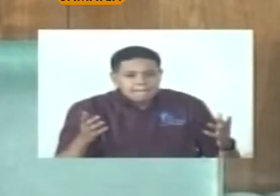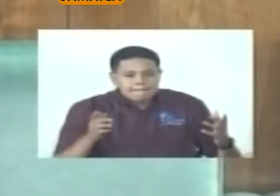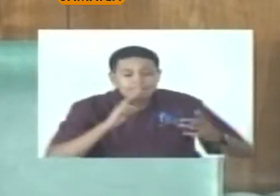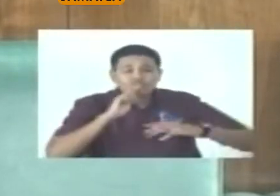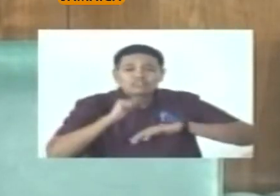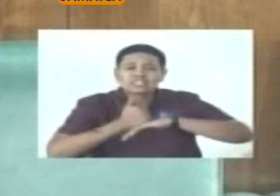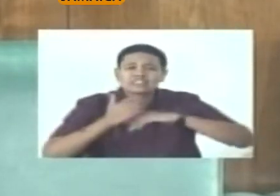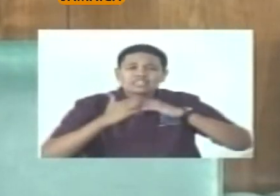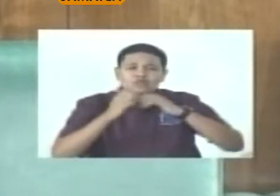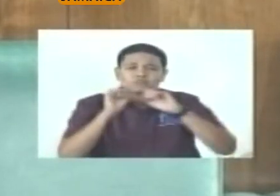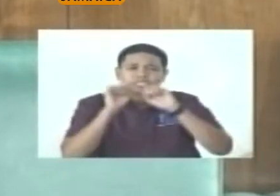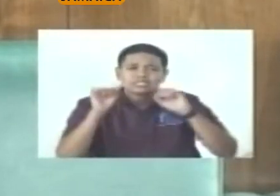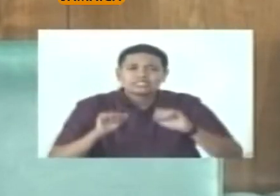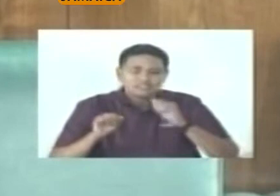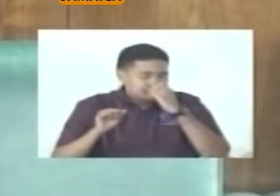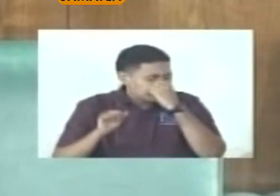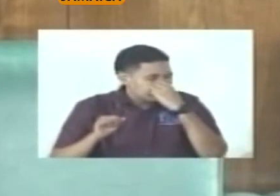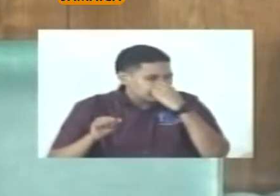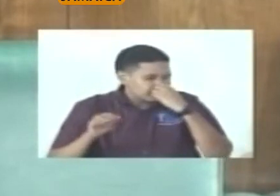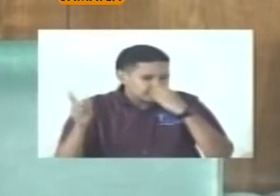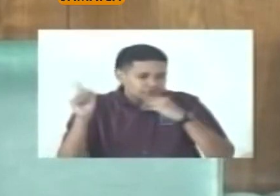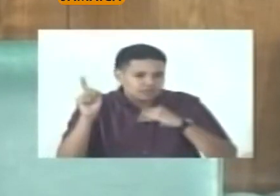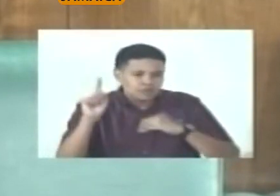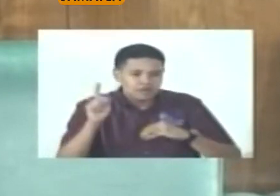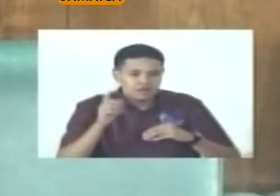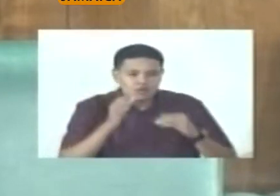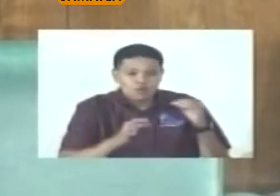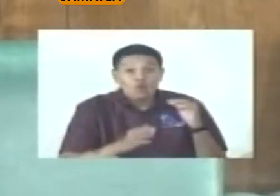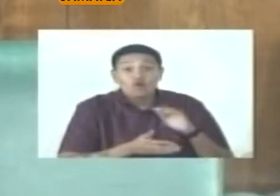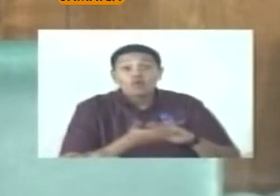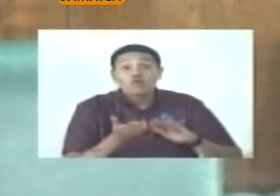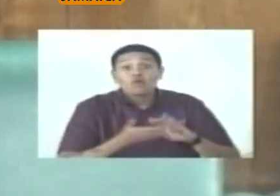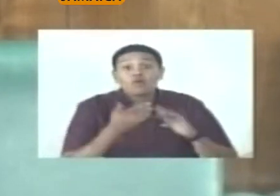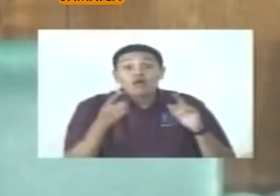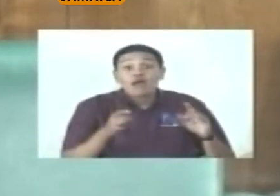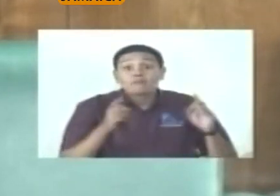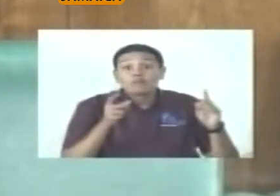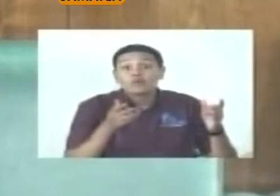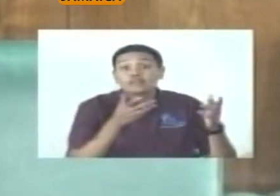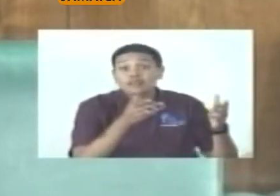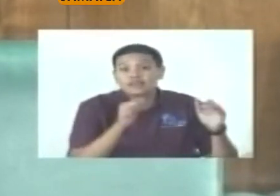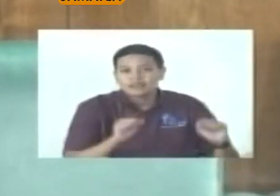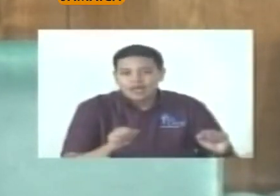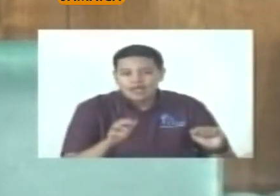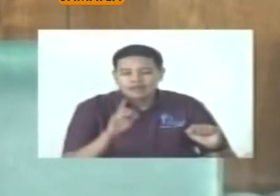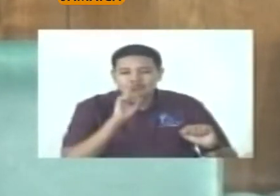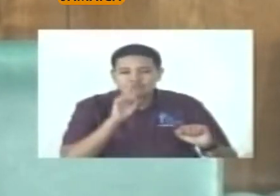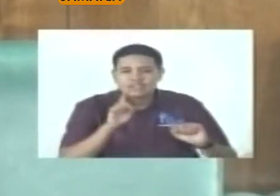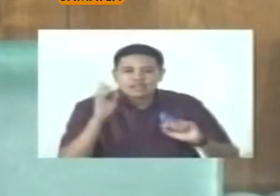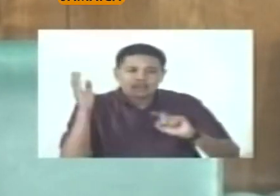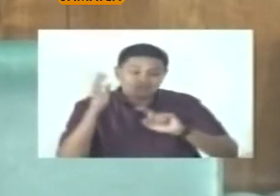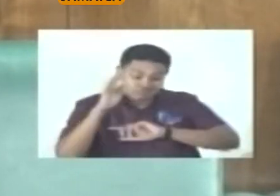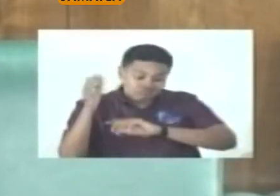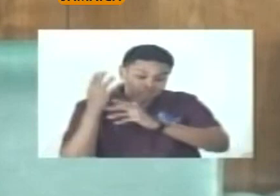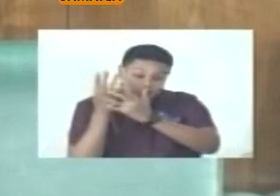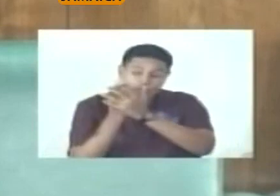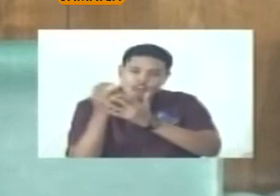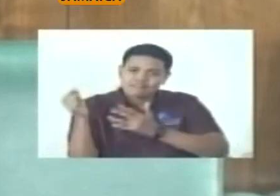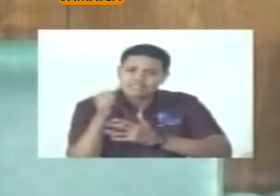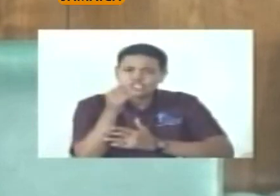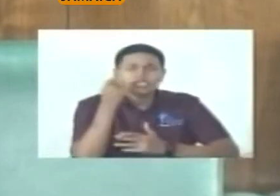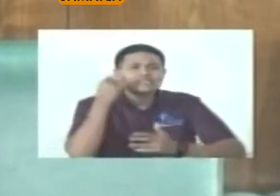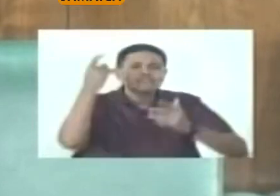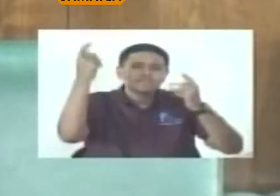Set up a system where trial can take place quickly. And conviction, if there is